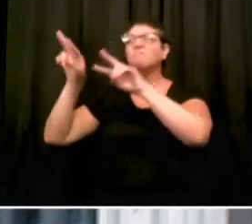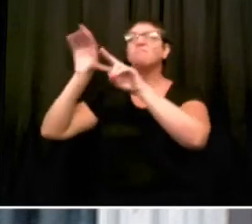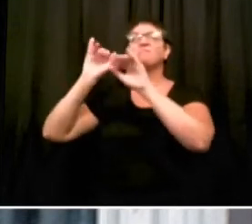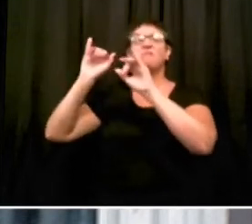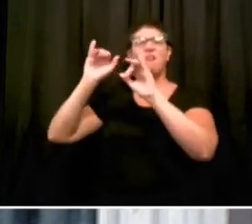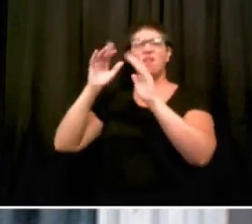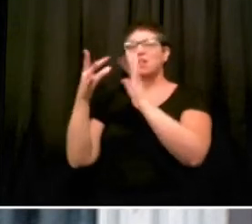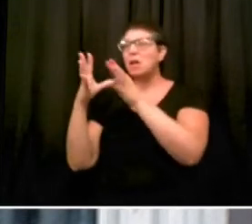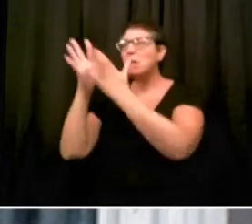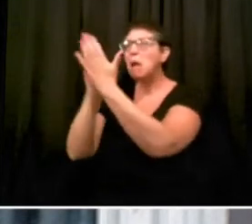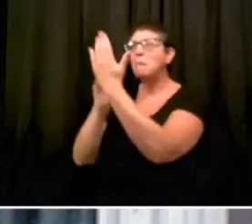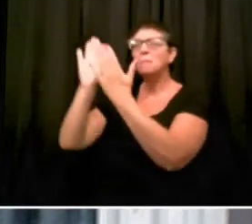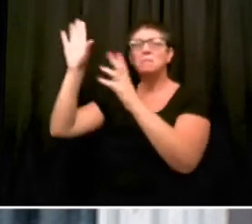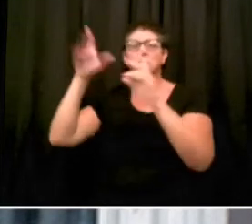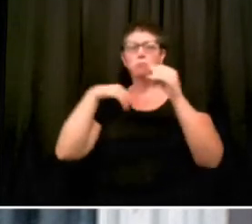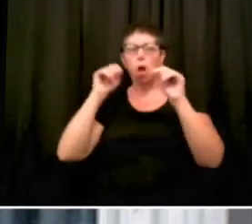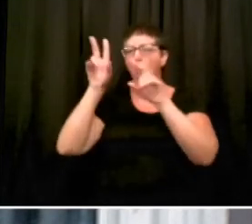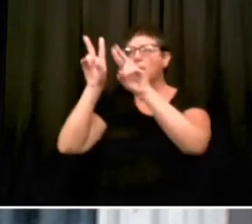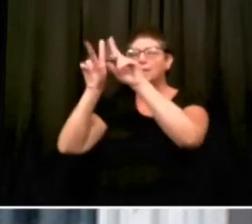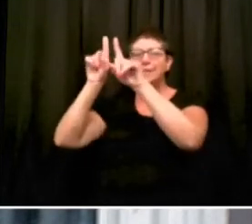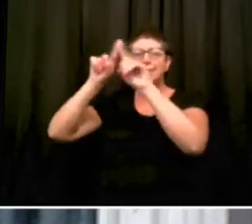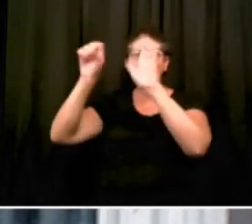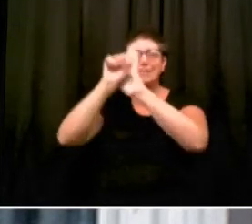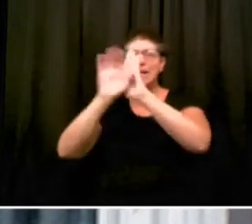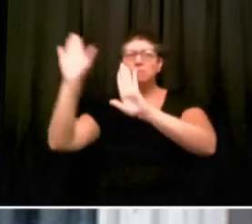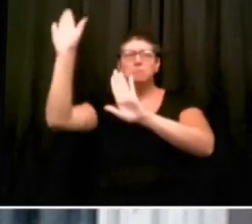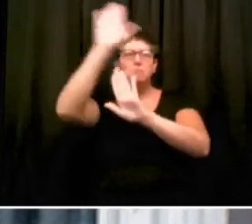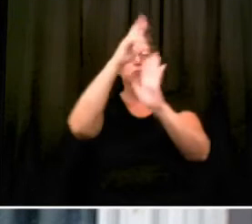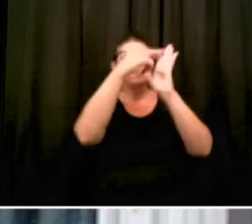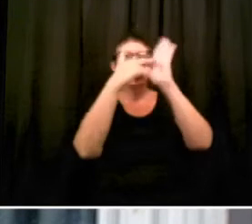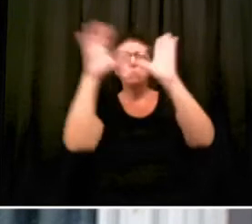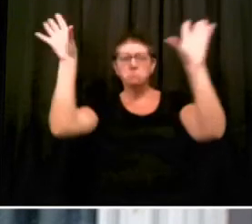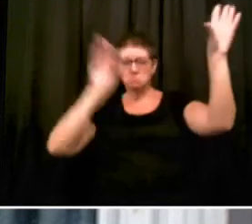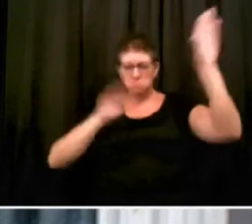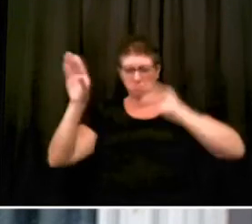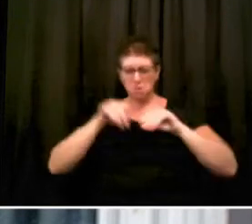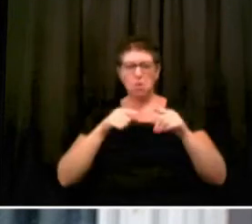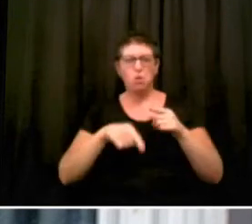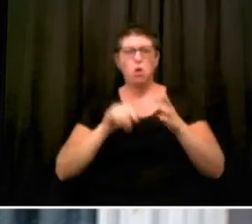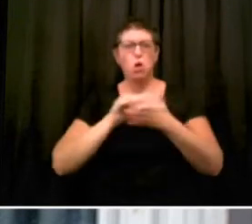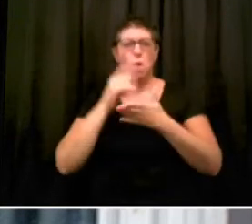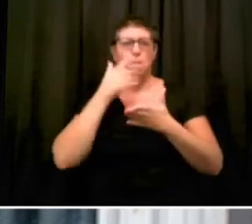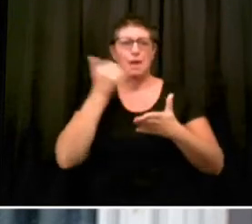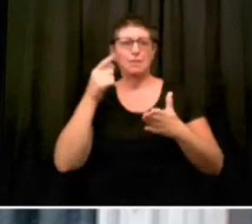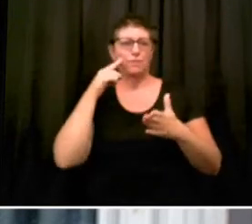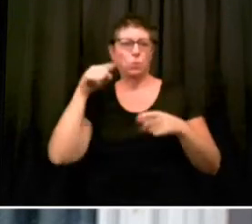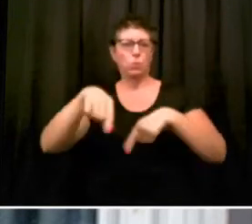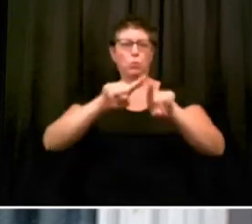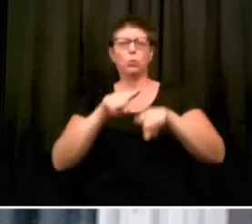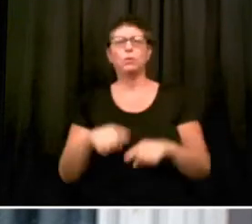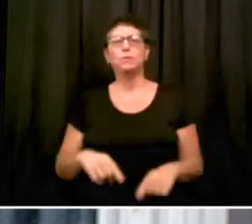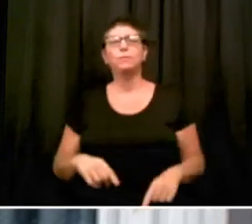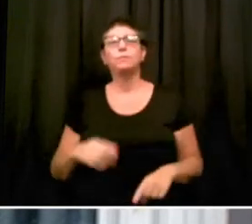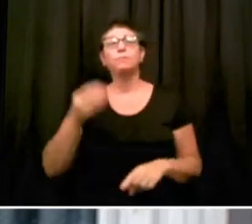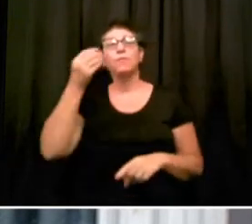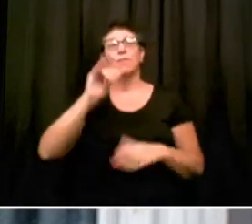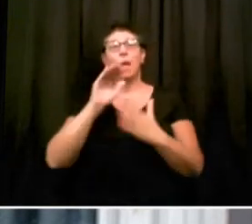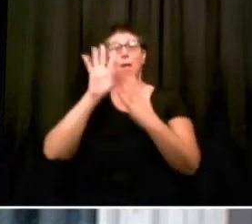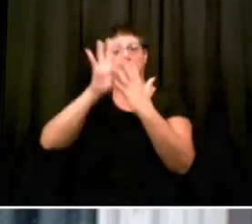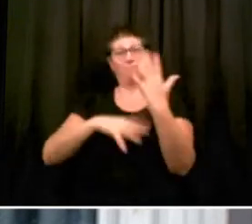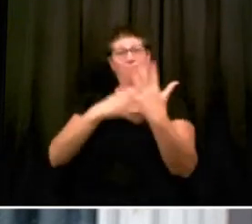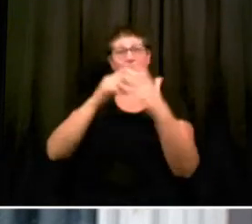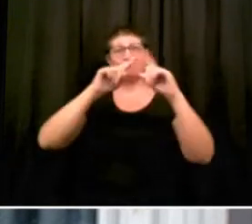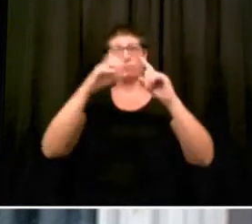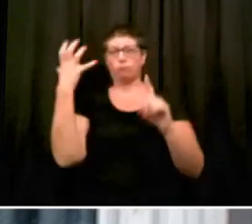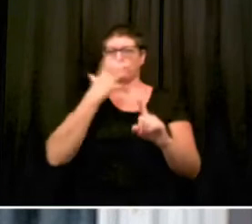are always heated discussions about different things. It's very detailed, but I am very